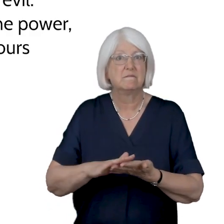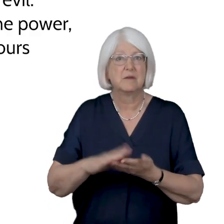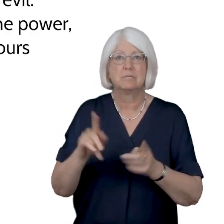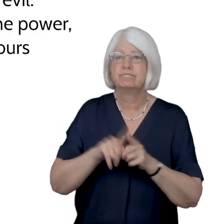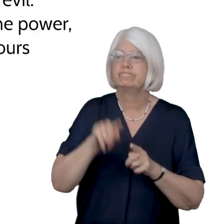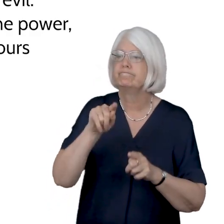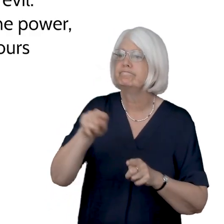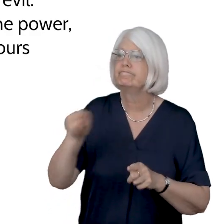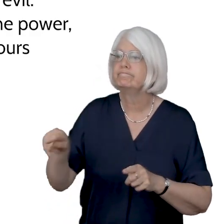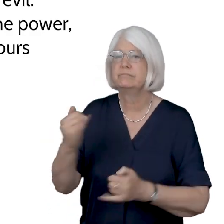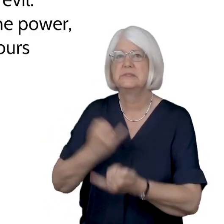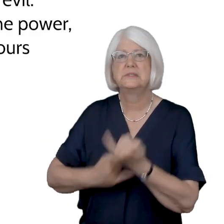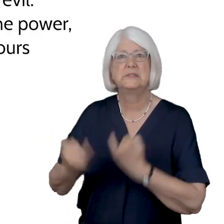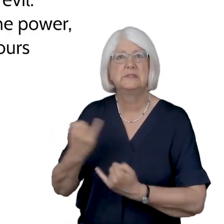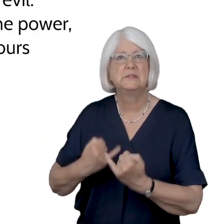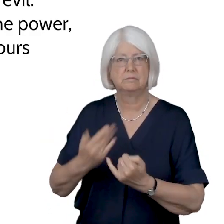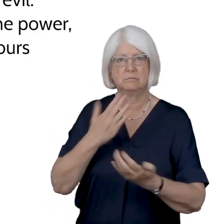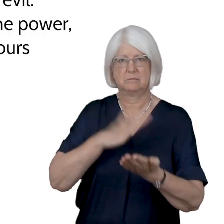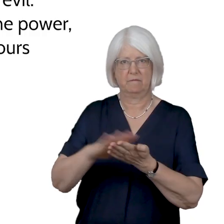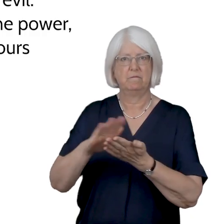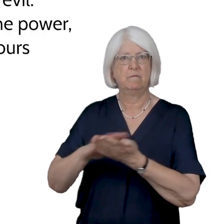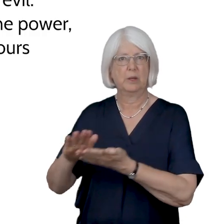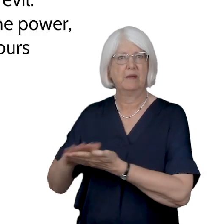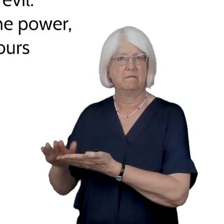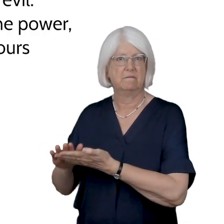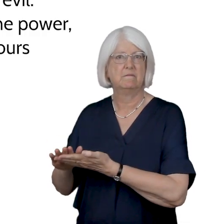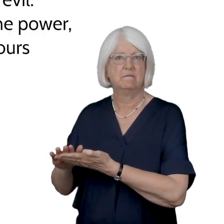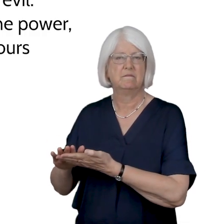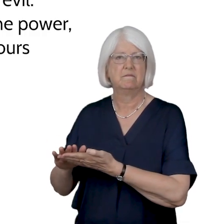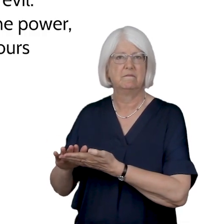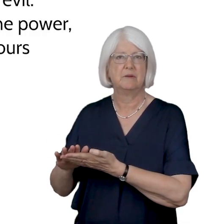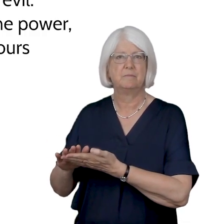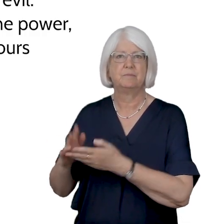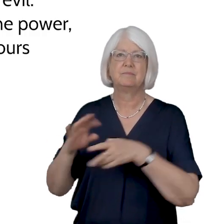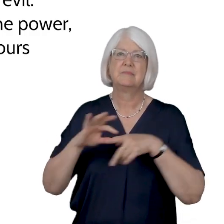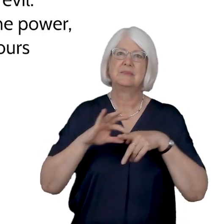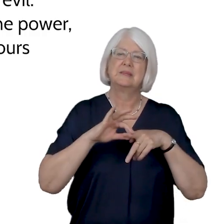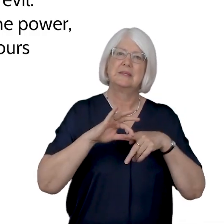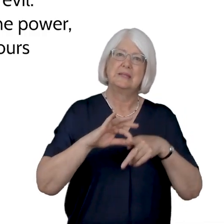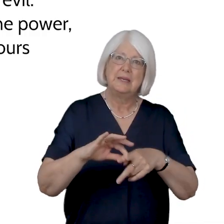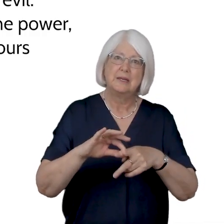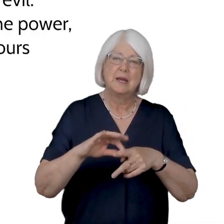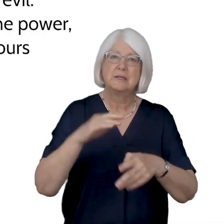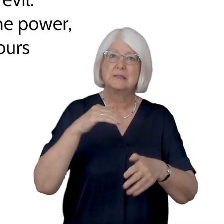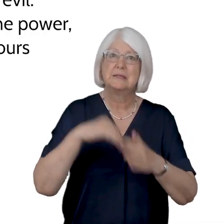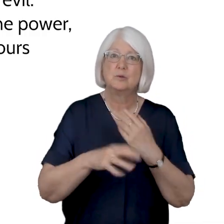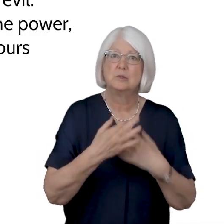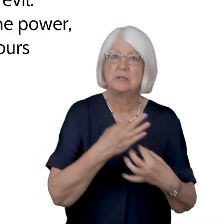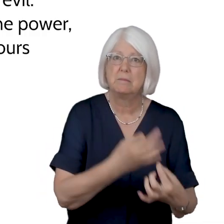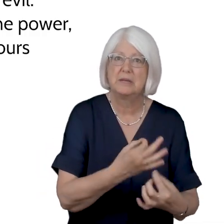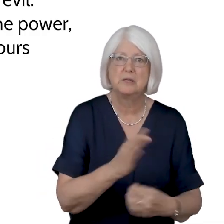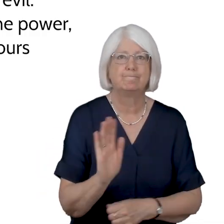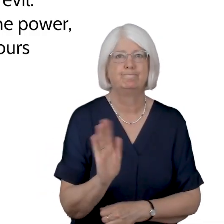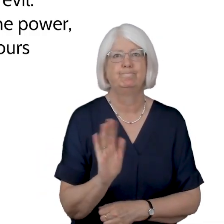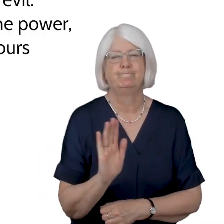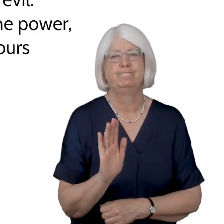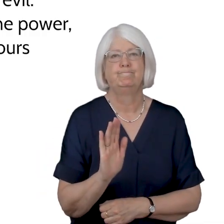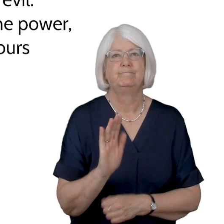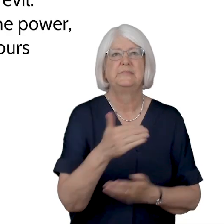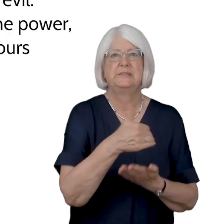sins, as we forgive those who sin against us. And lead us not into